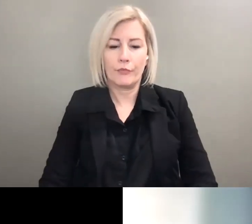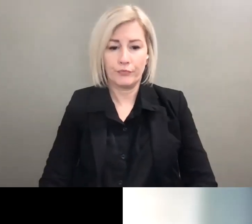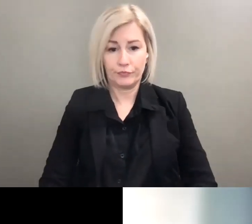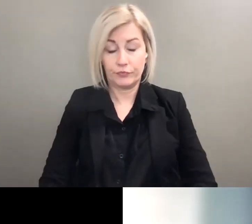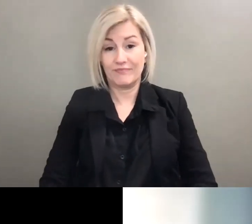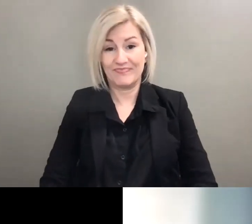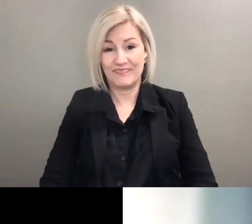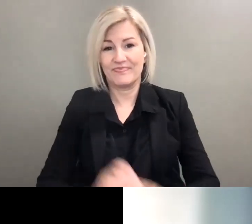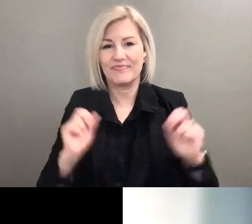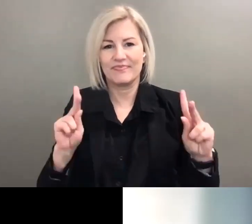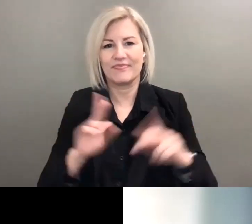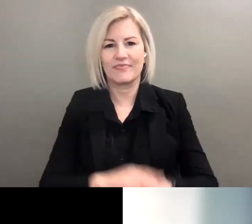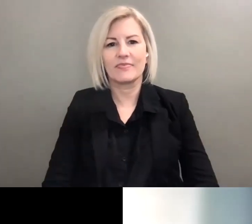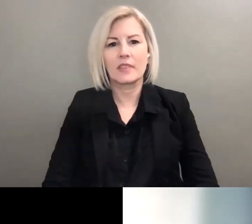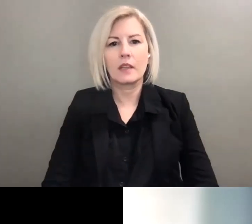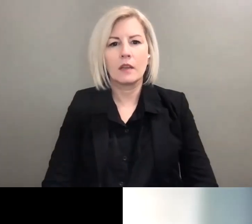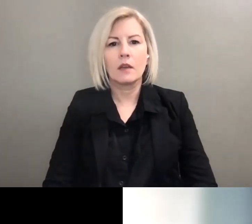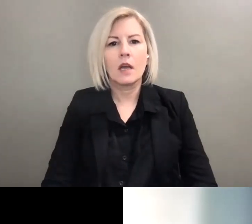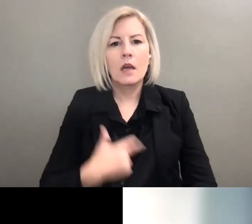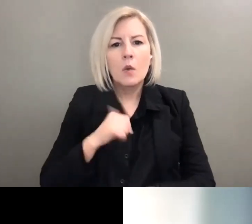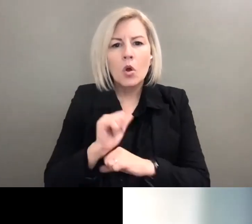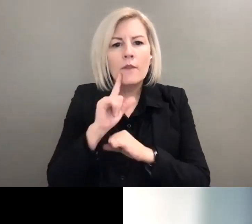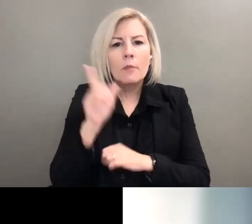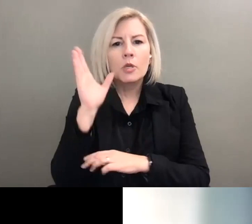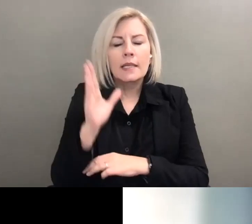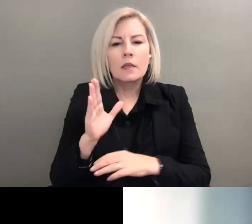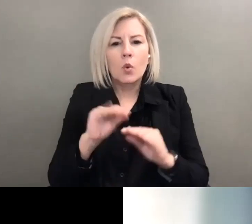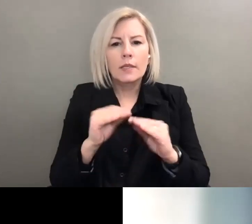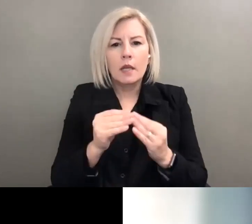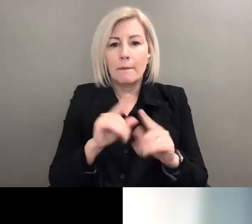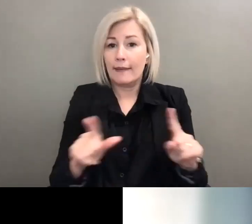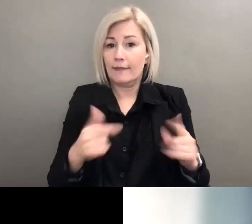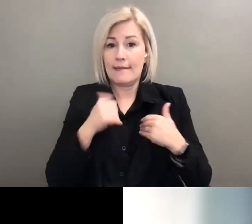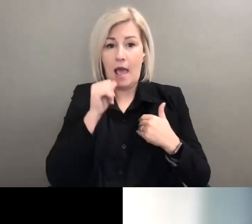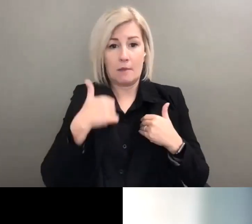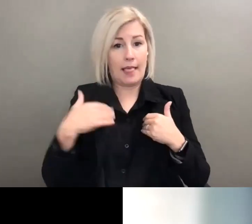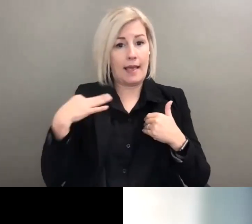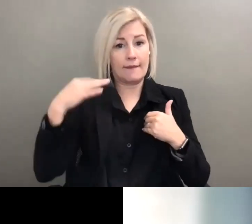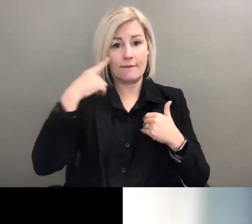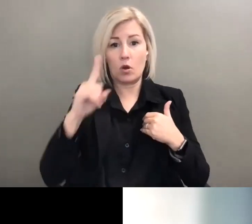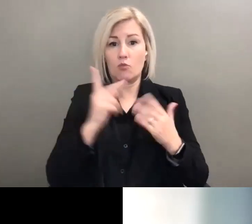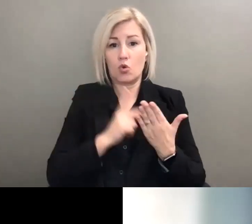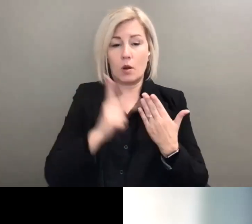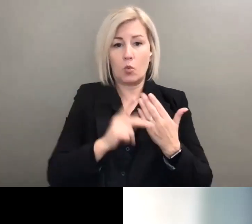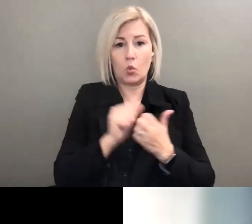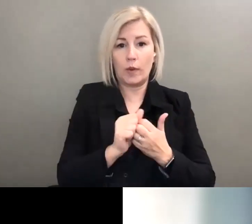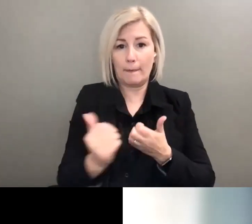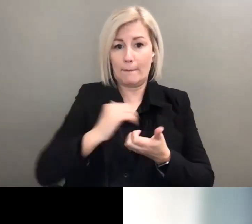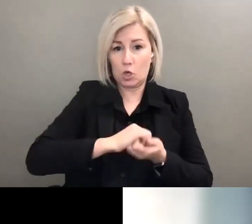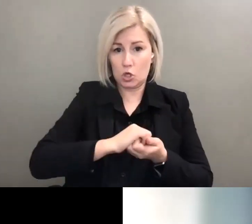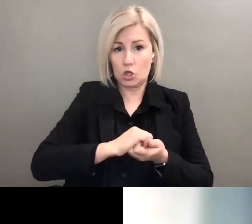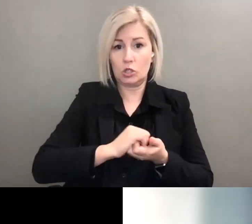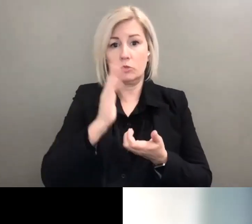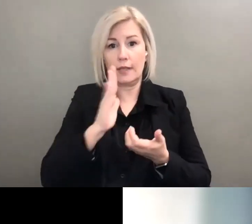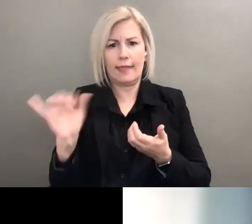All right. Next, I work for a presenting organization, but have not applied for a program with partnering